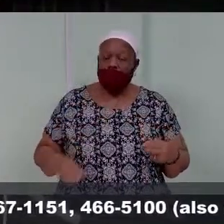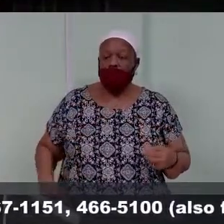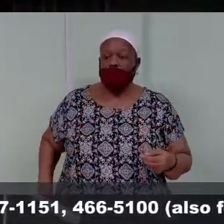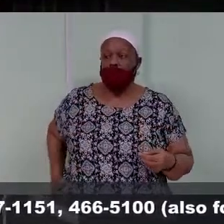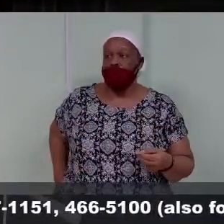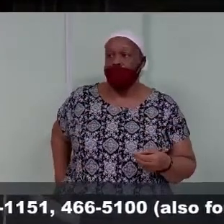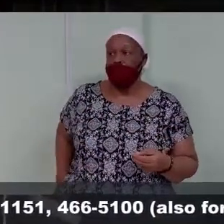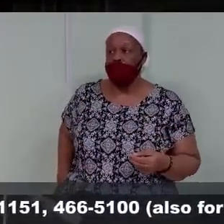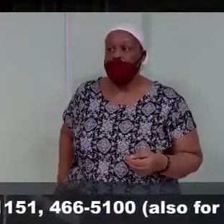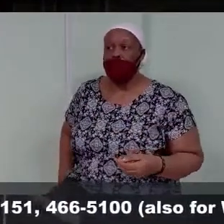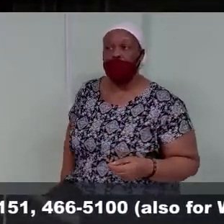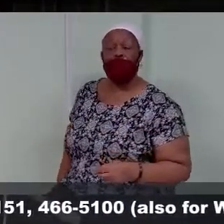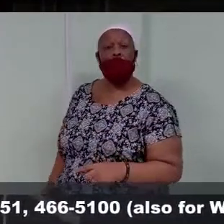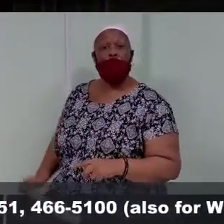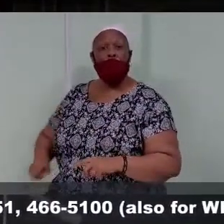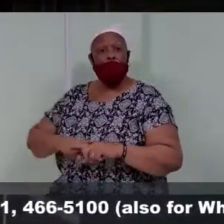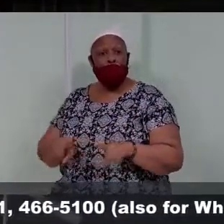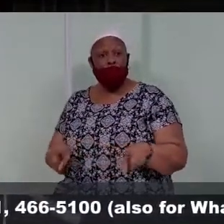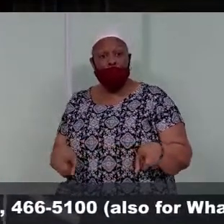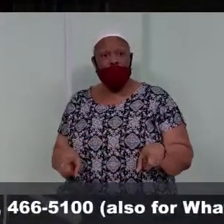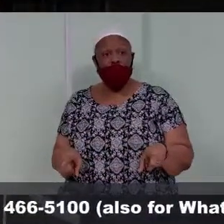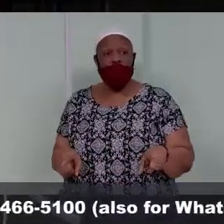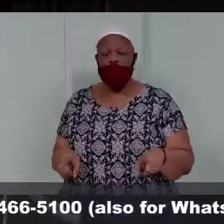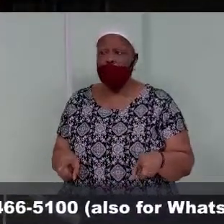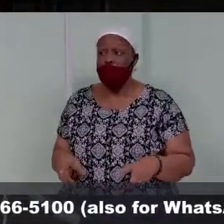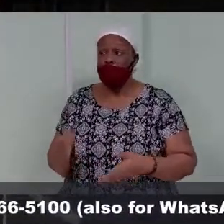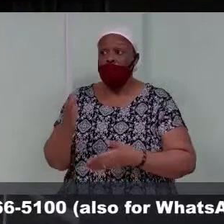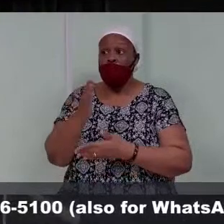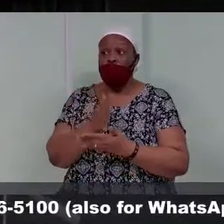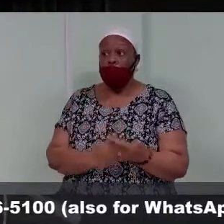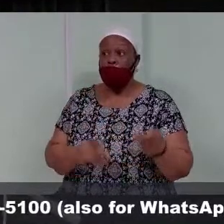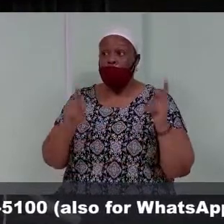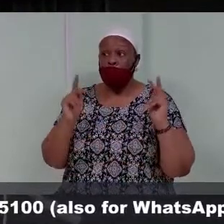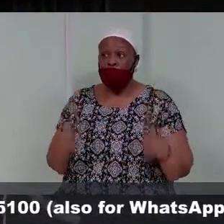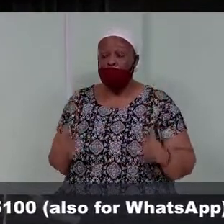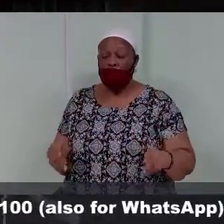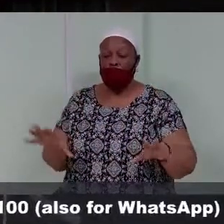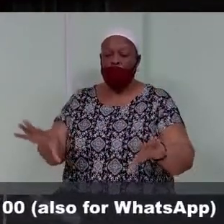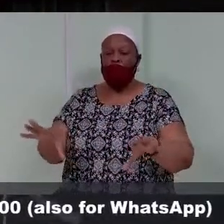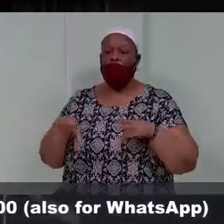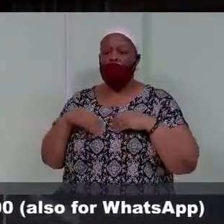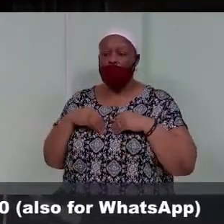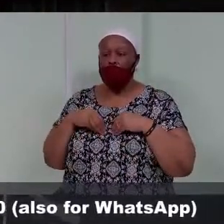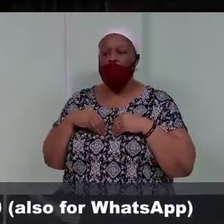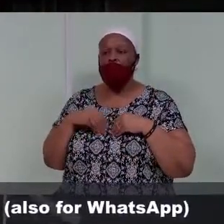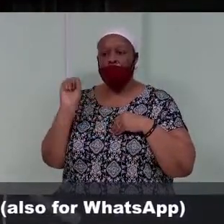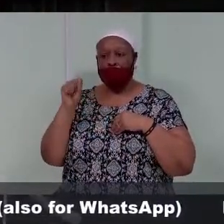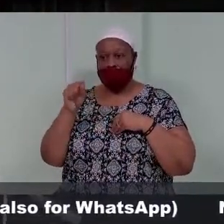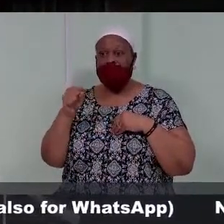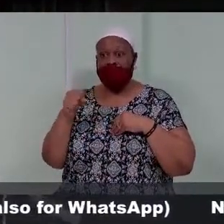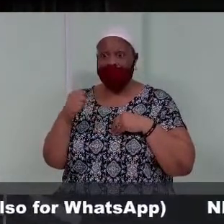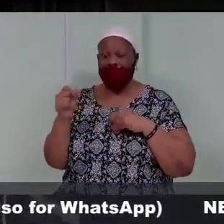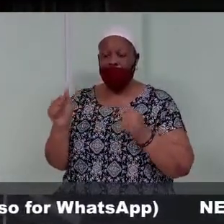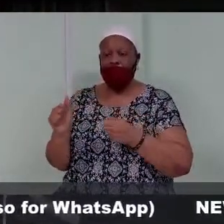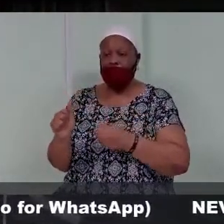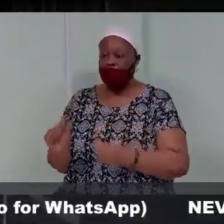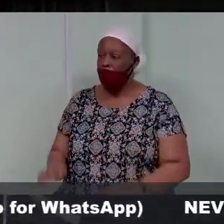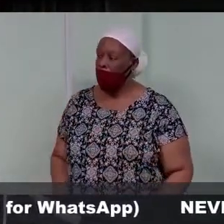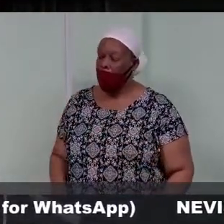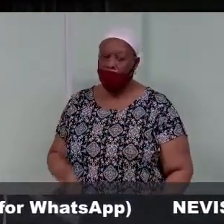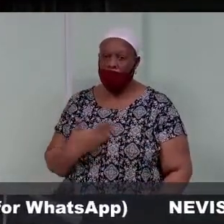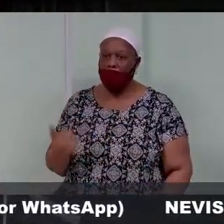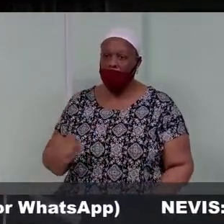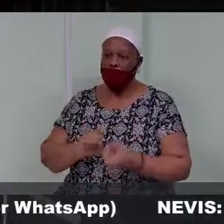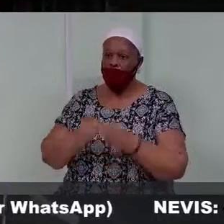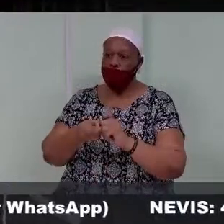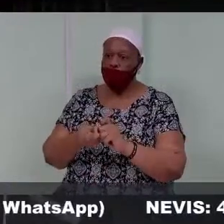persons. What we've seen happening is that persons would accept the conditions and then violate the terms and